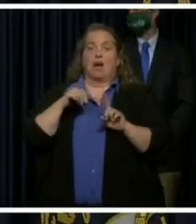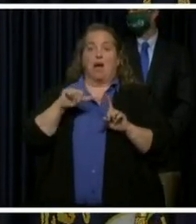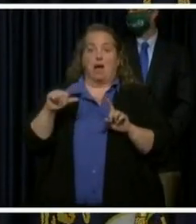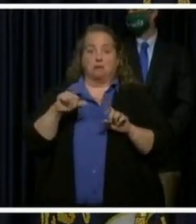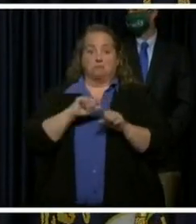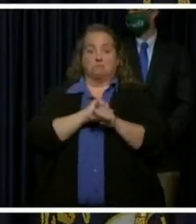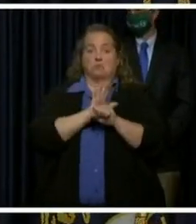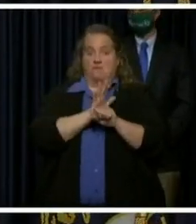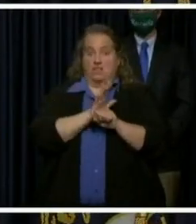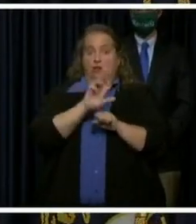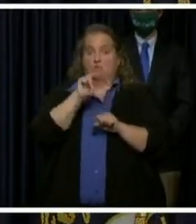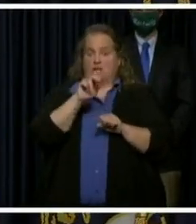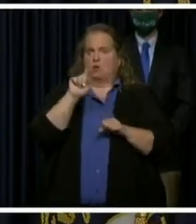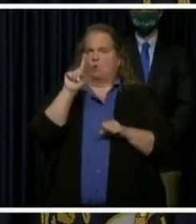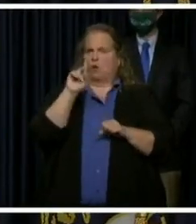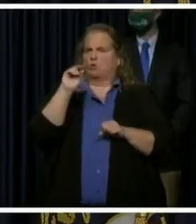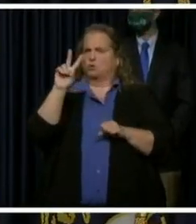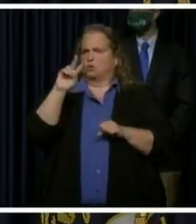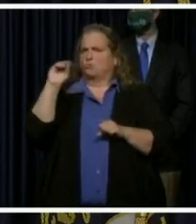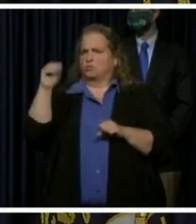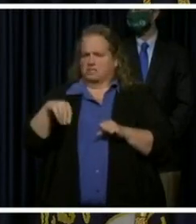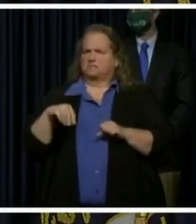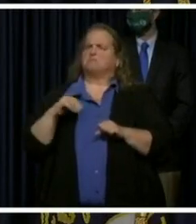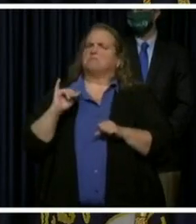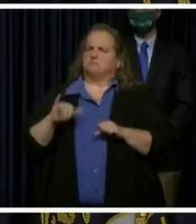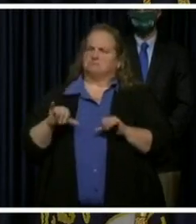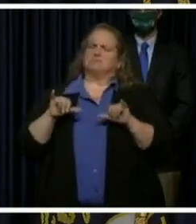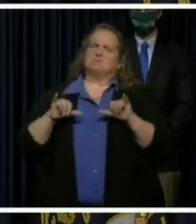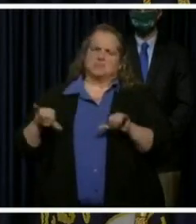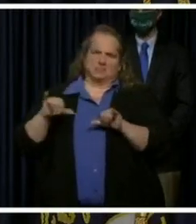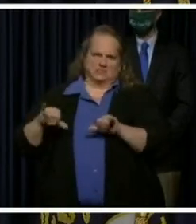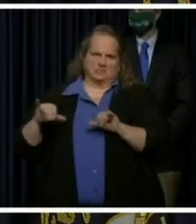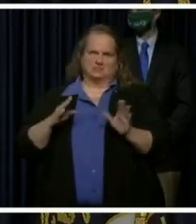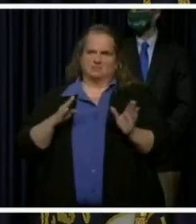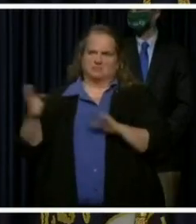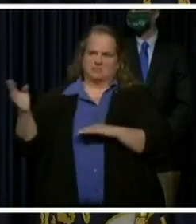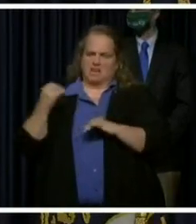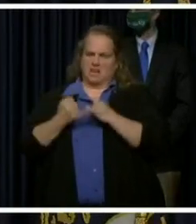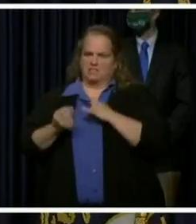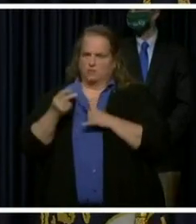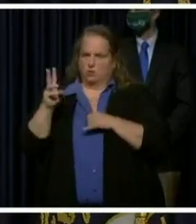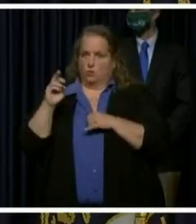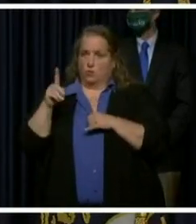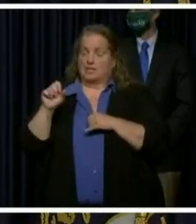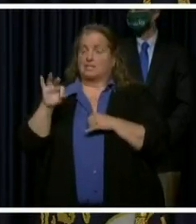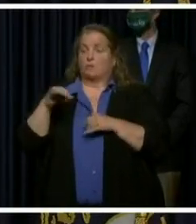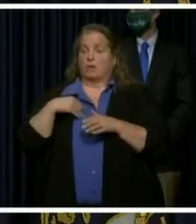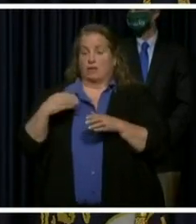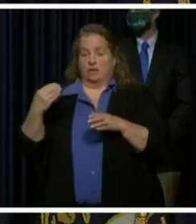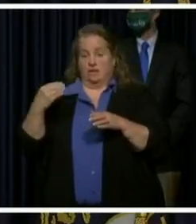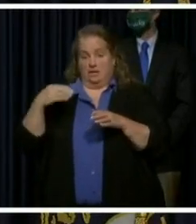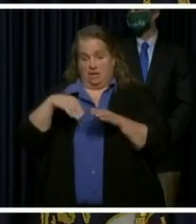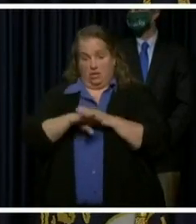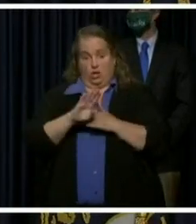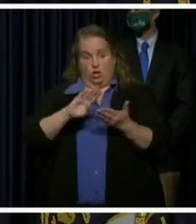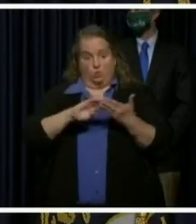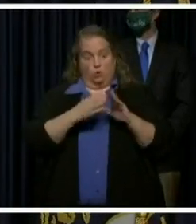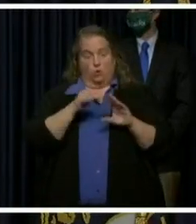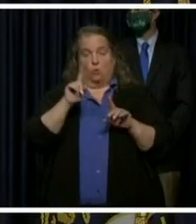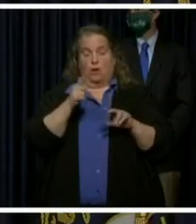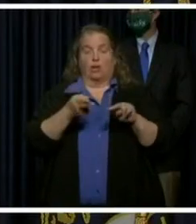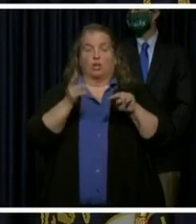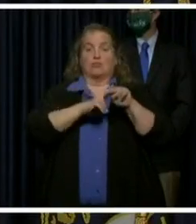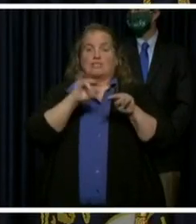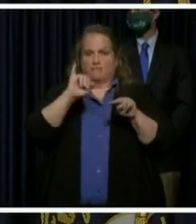of about 1 to 2%, and that's been pretty consistent over the last couple of weeks. If we were to go into a community where there's increased infection,